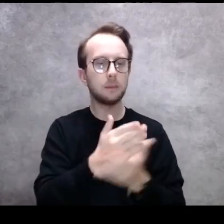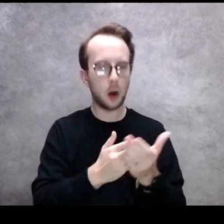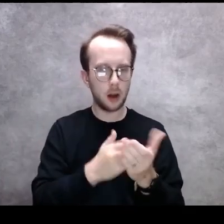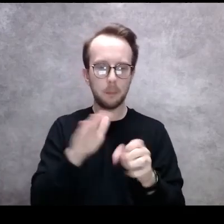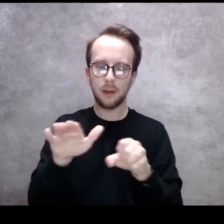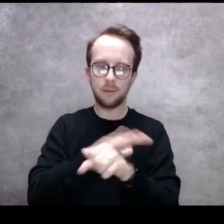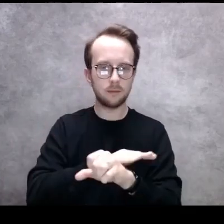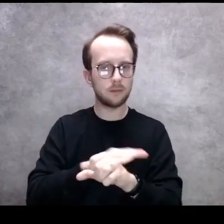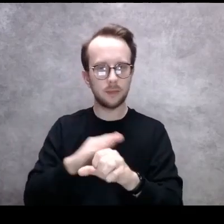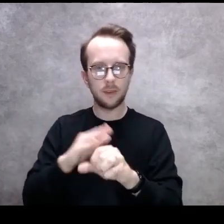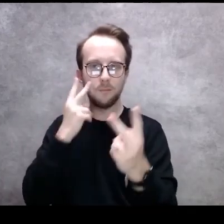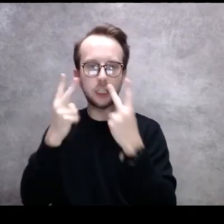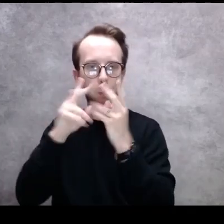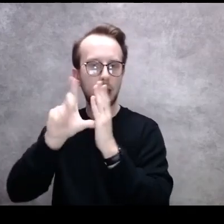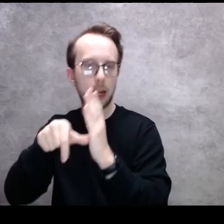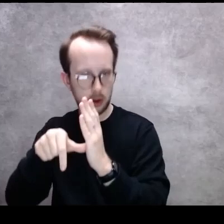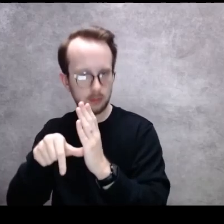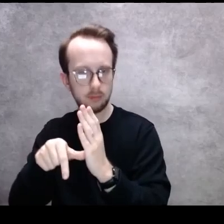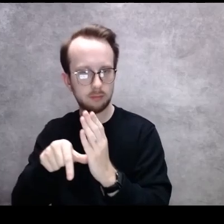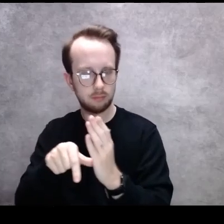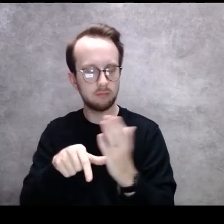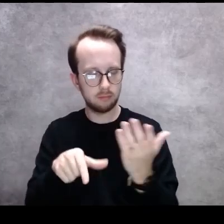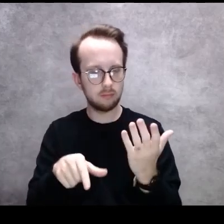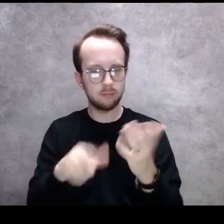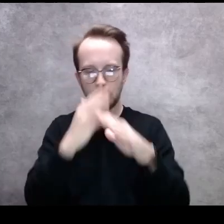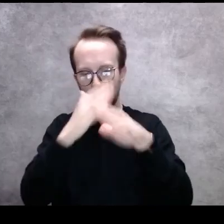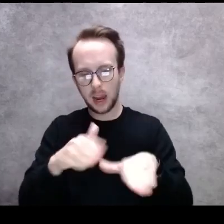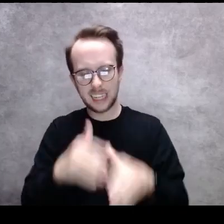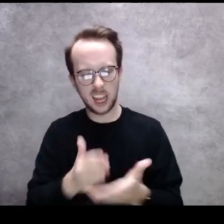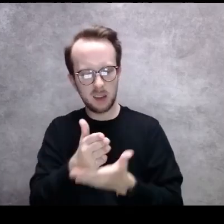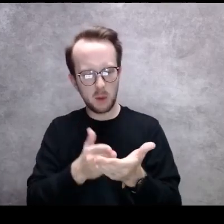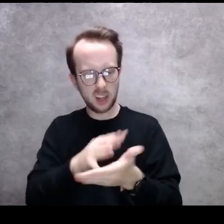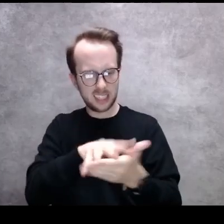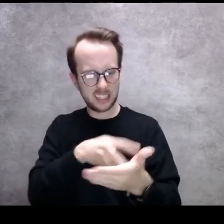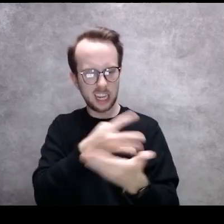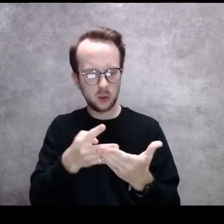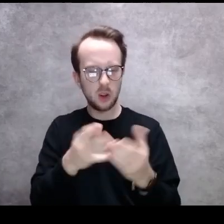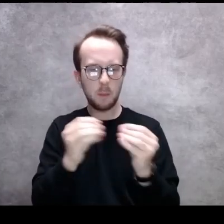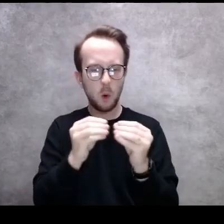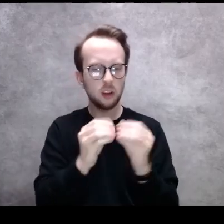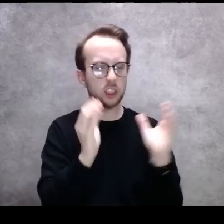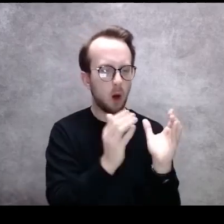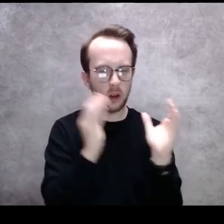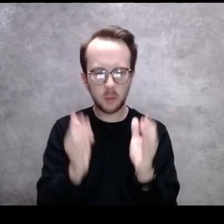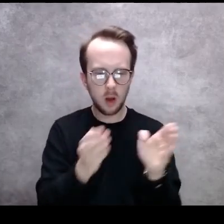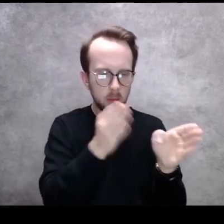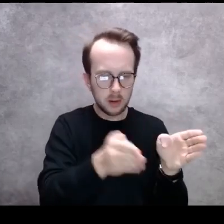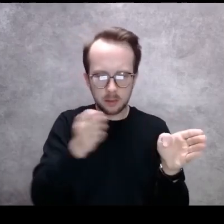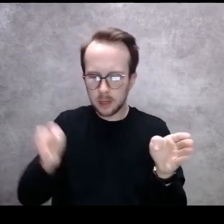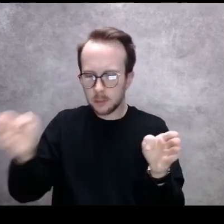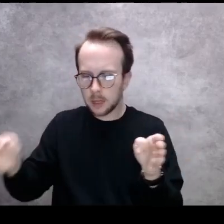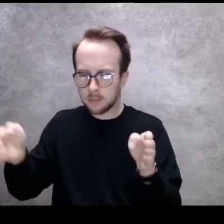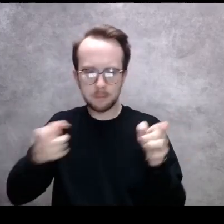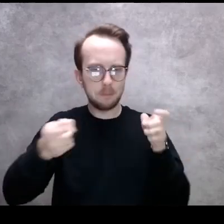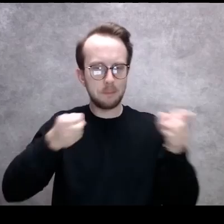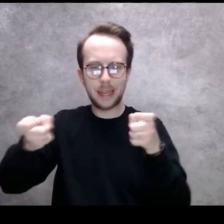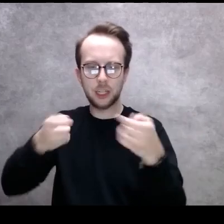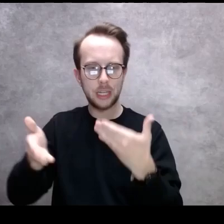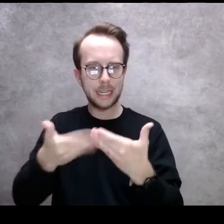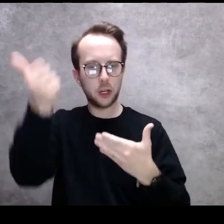visual schedule, or to break down parts of the schedule into smaller and more manageable routines. A